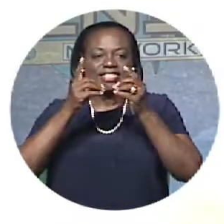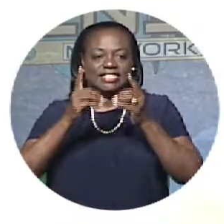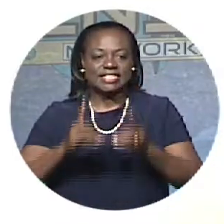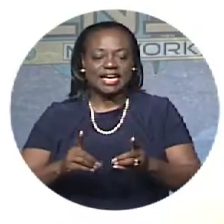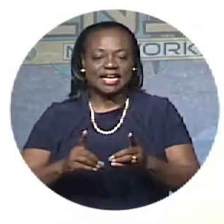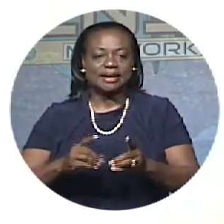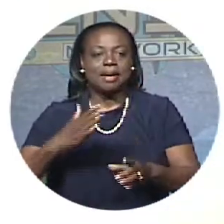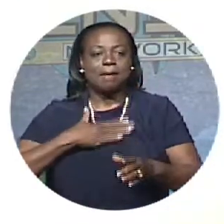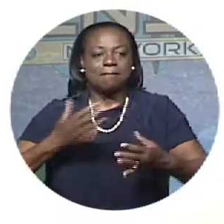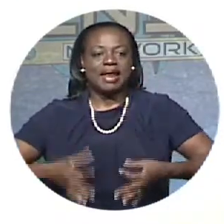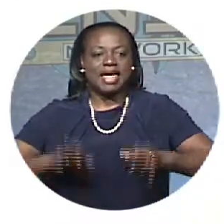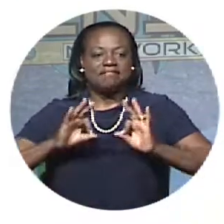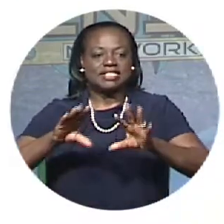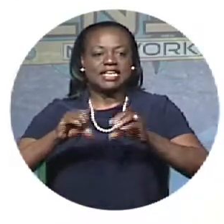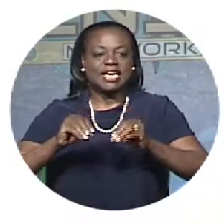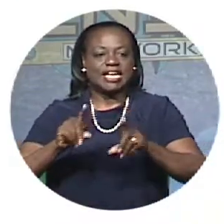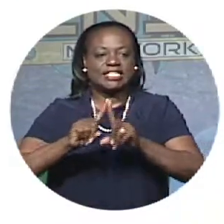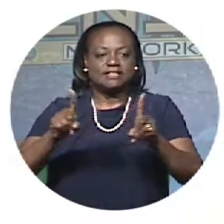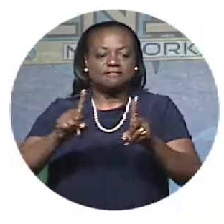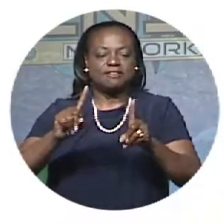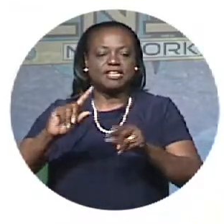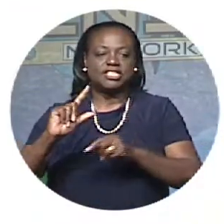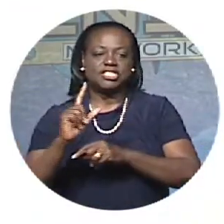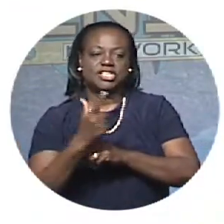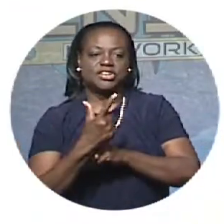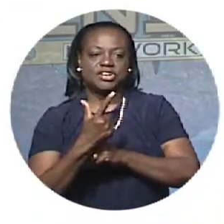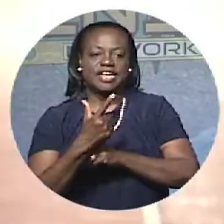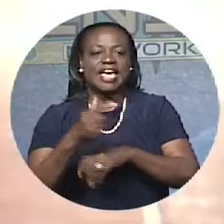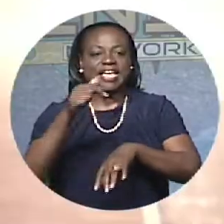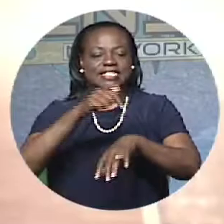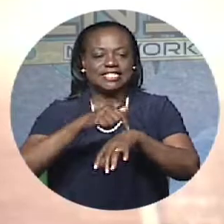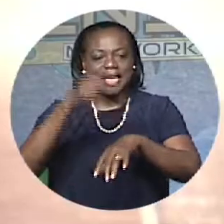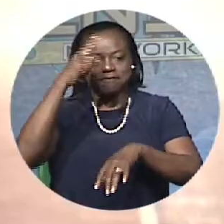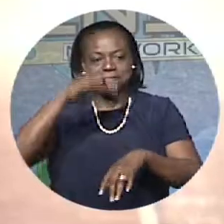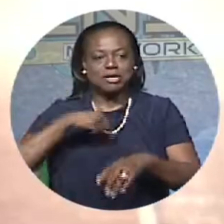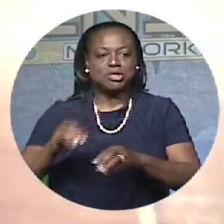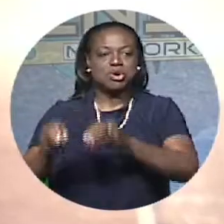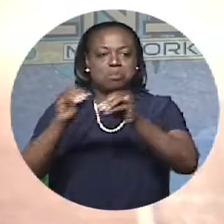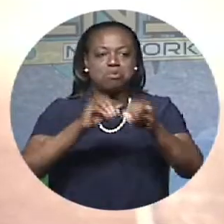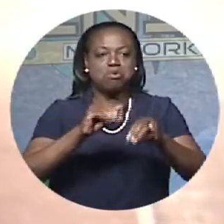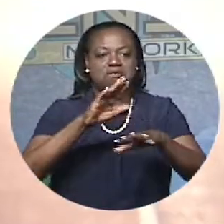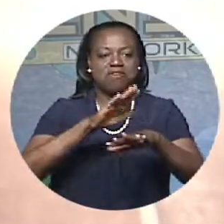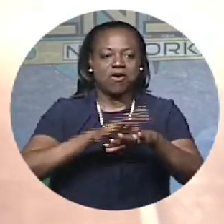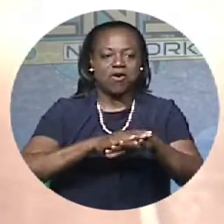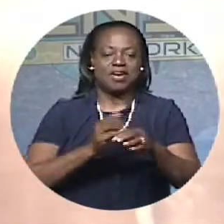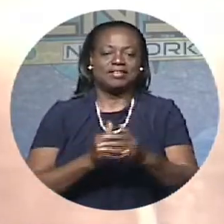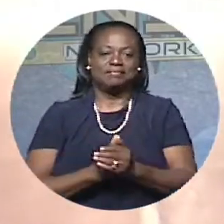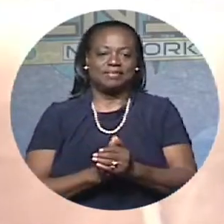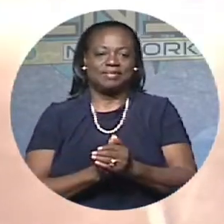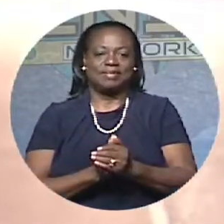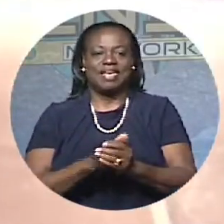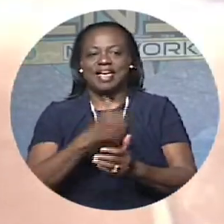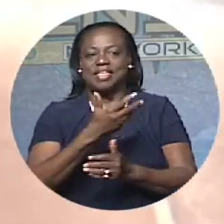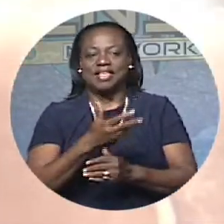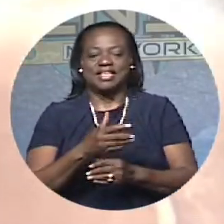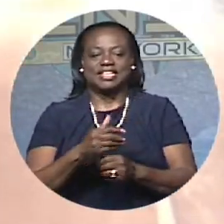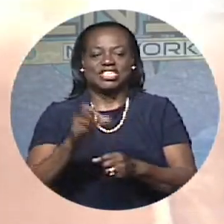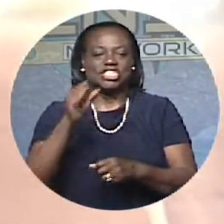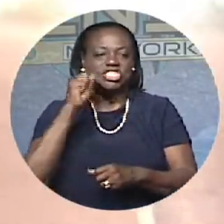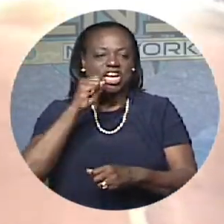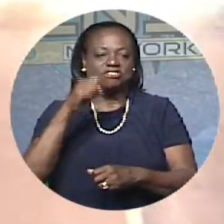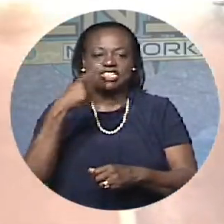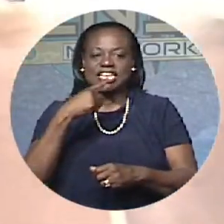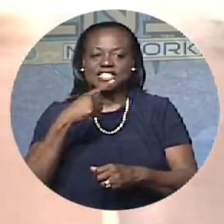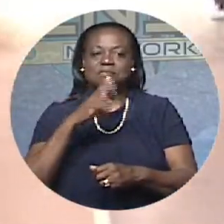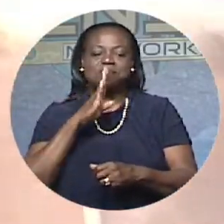was taking a different turn this year, so I think it's time for me to move on. And they're off. Chandra wishing she could have been in this one. The